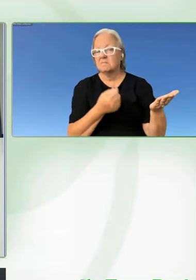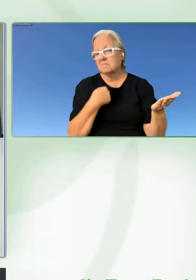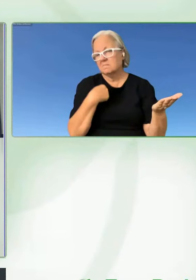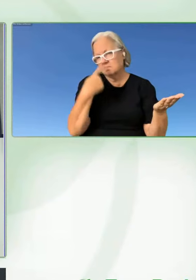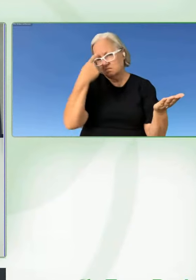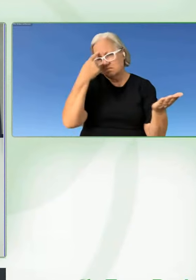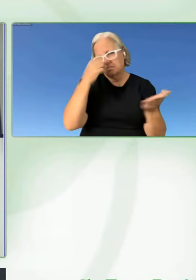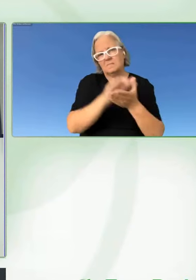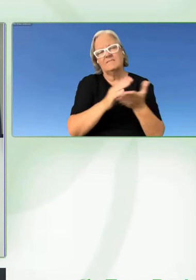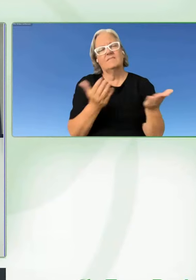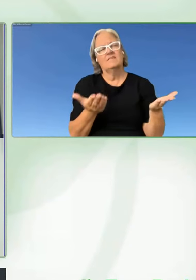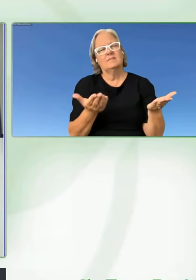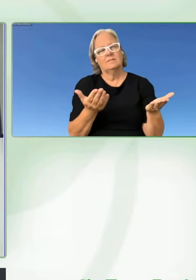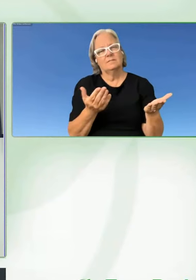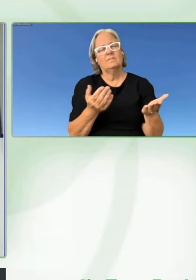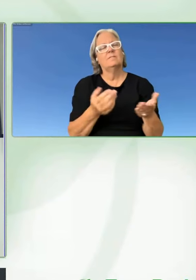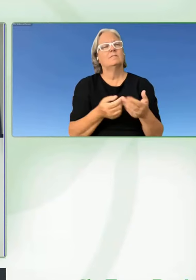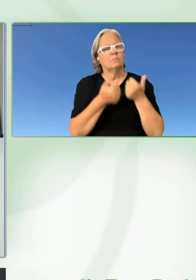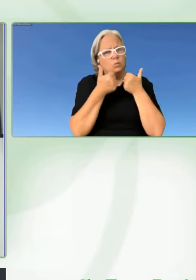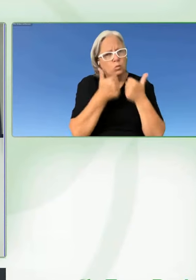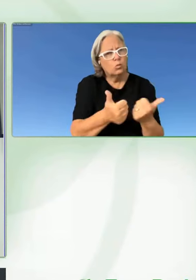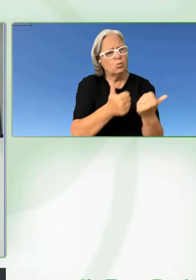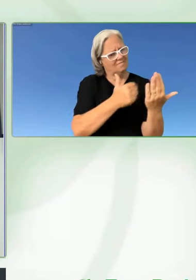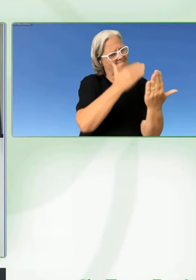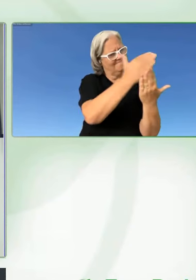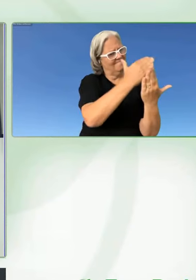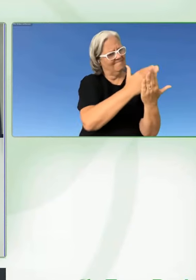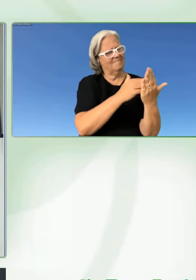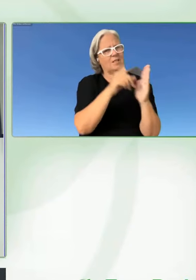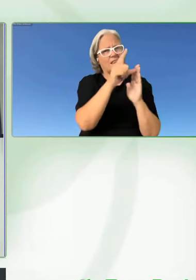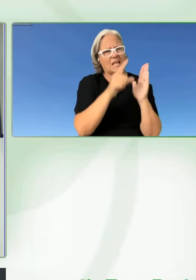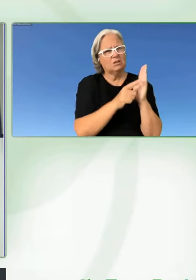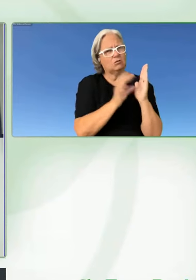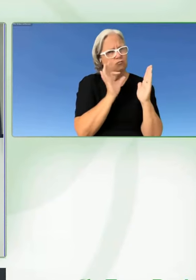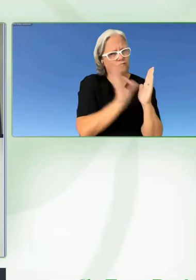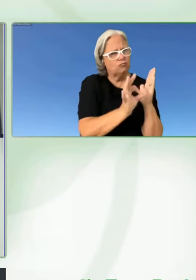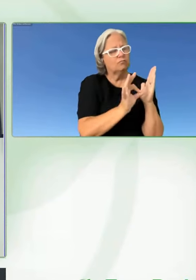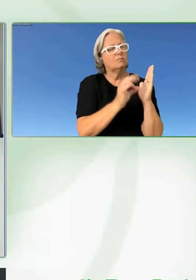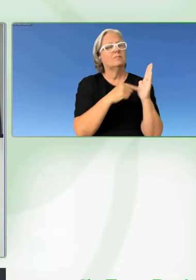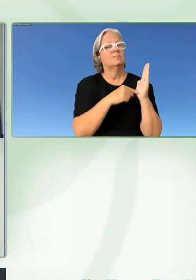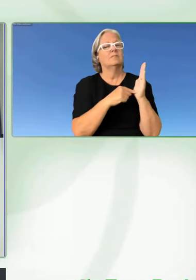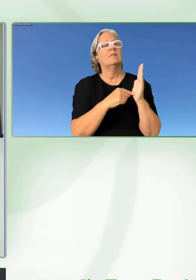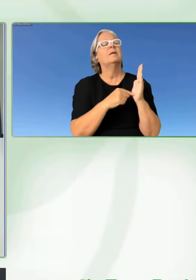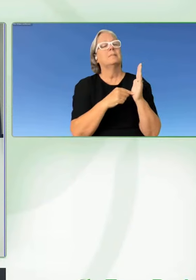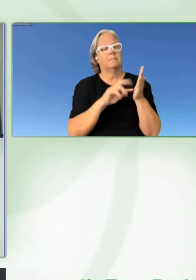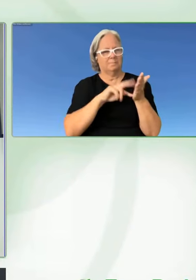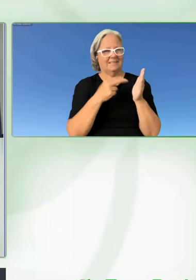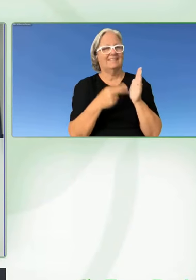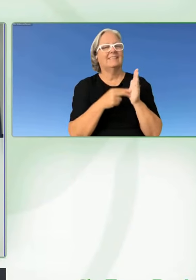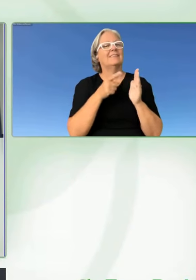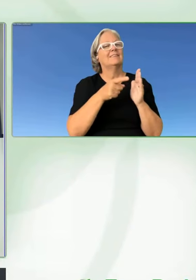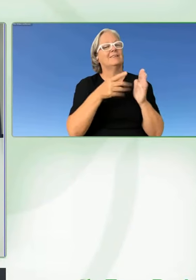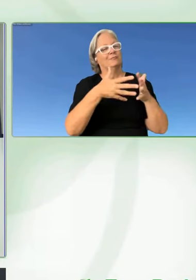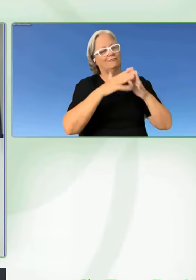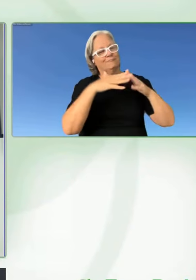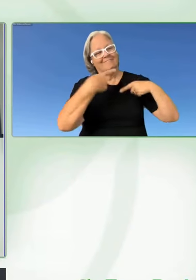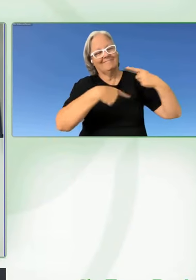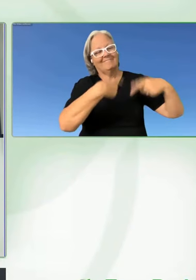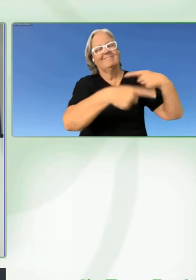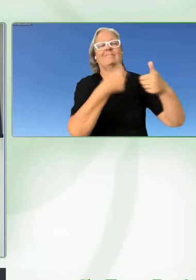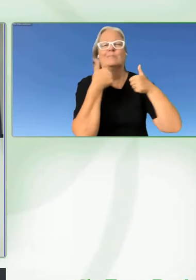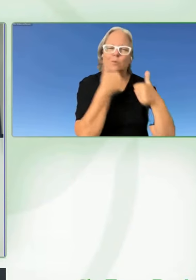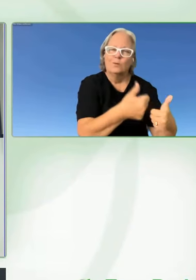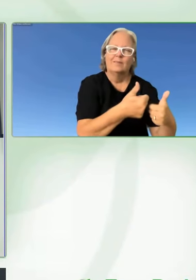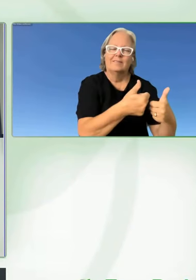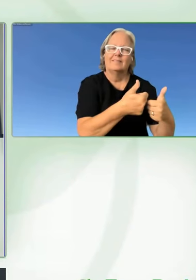good legislation requires good implementation. So our future efforts will be